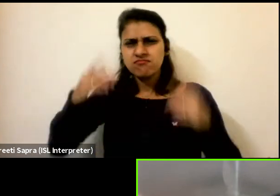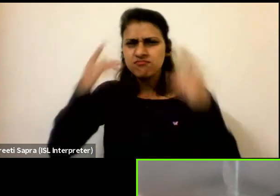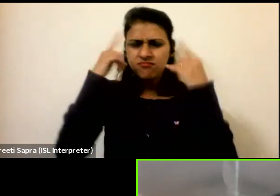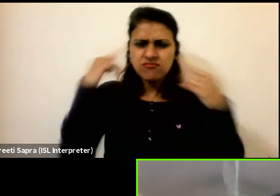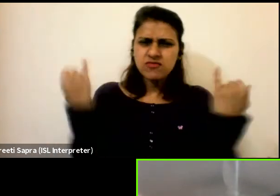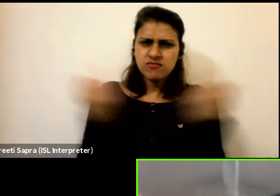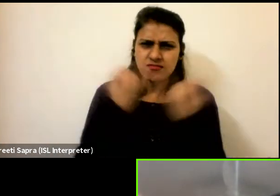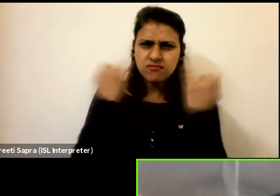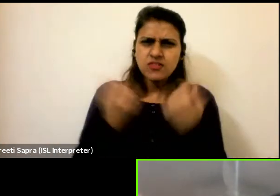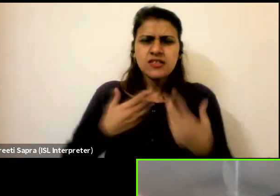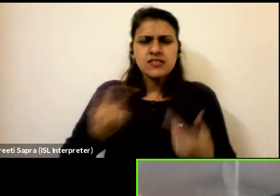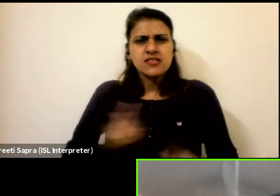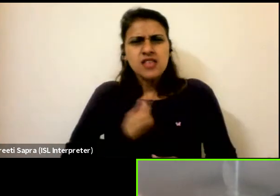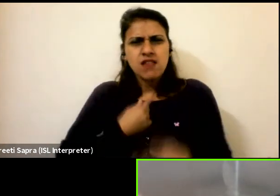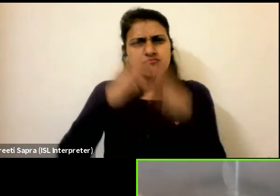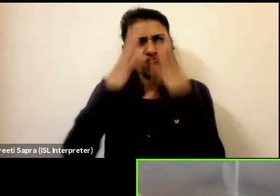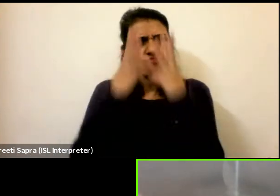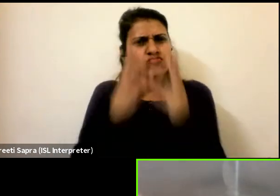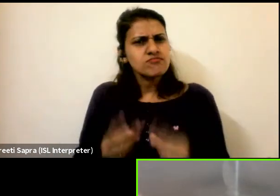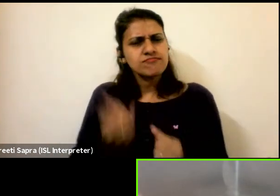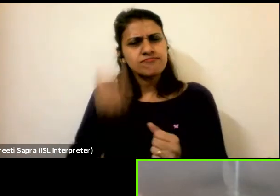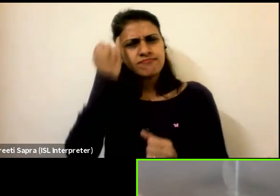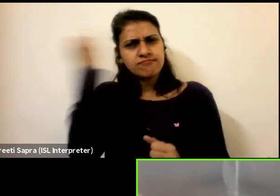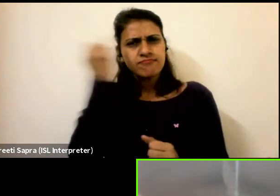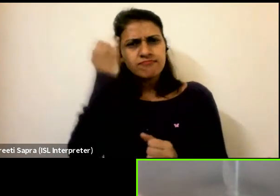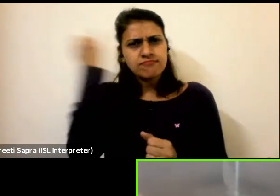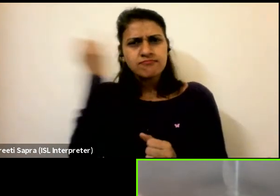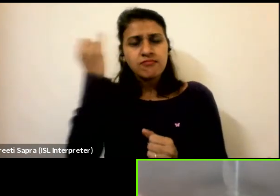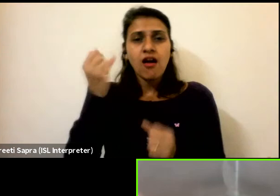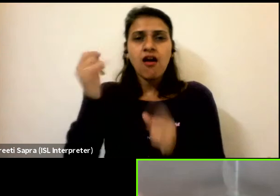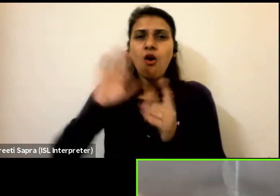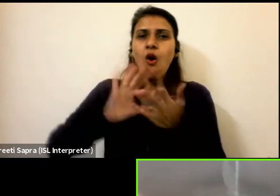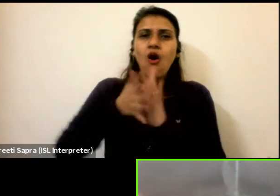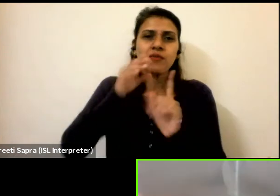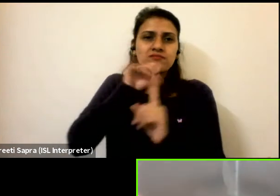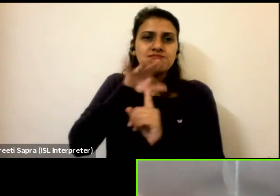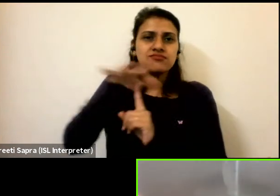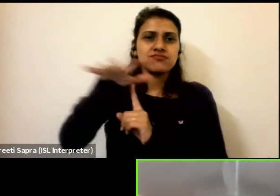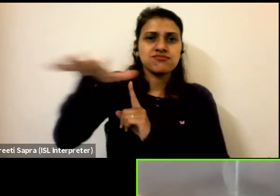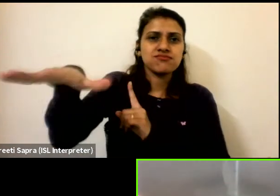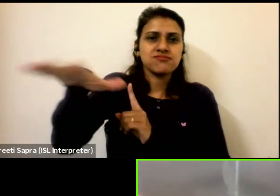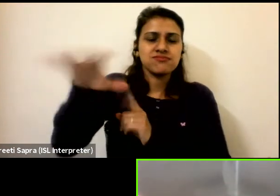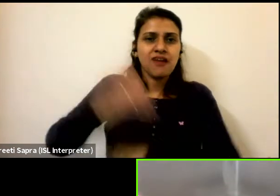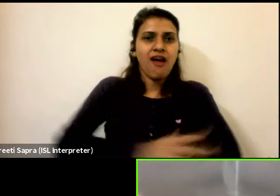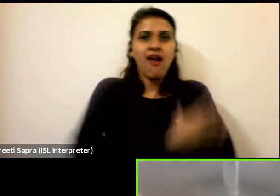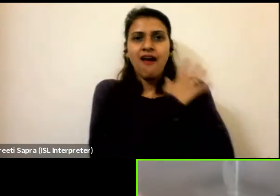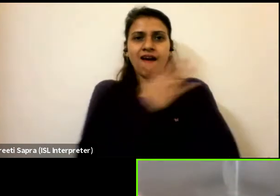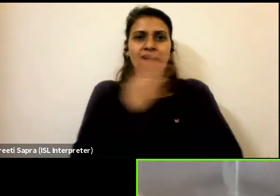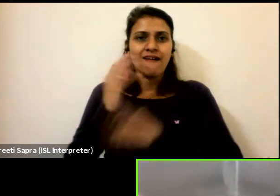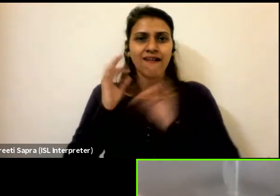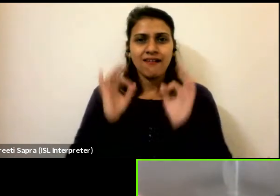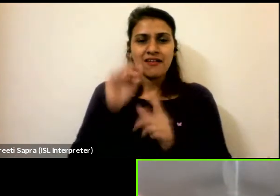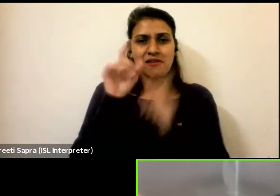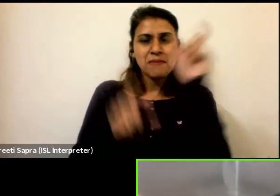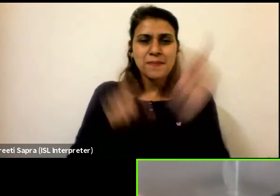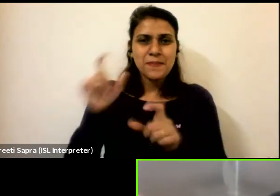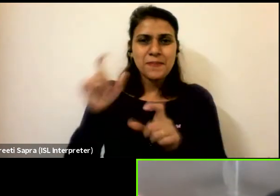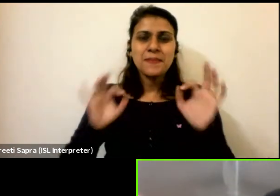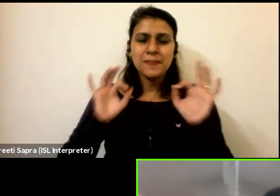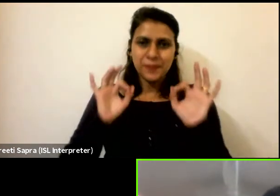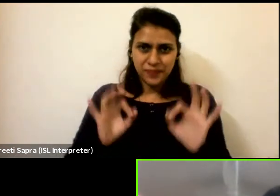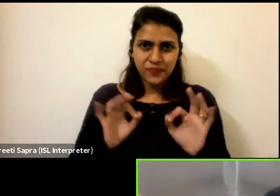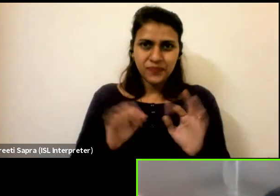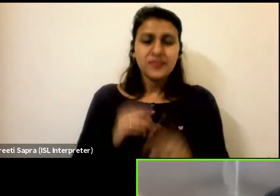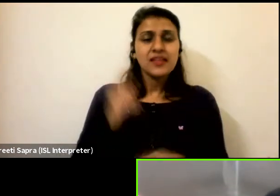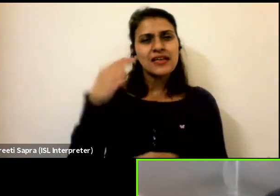them is highly inspiring for everybody. Whether they are fully able or not, it's highly inspiring for everybody. And that's one